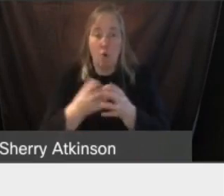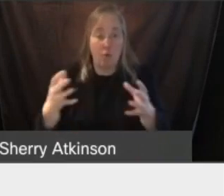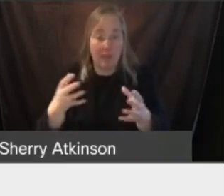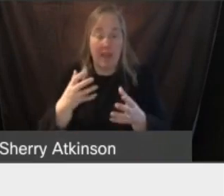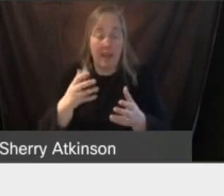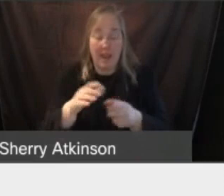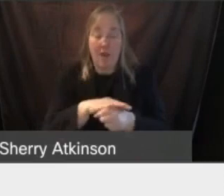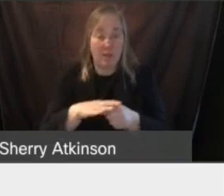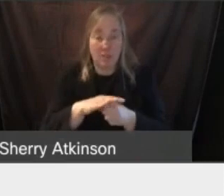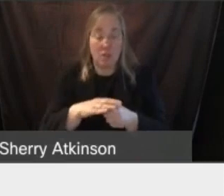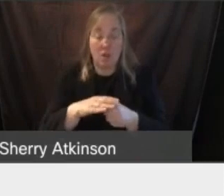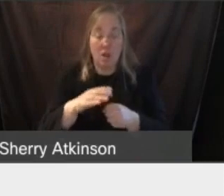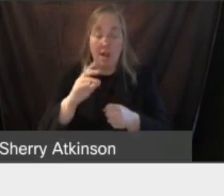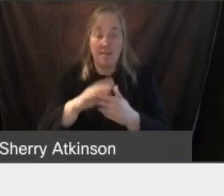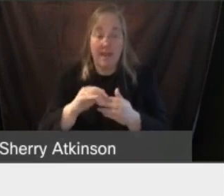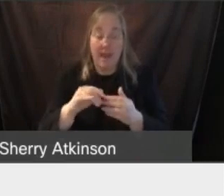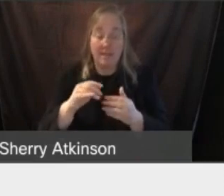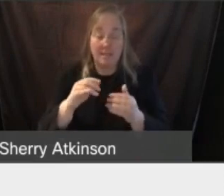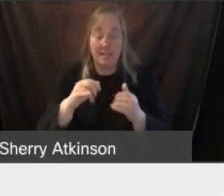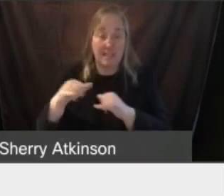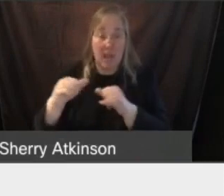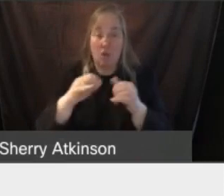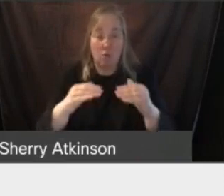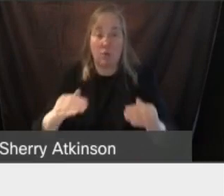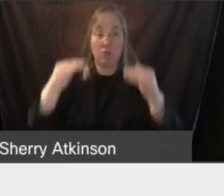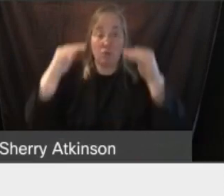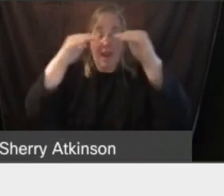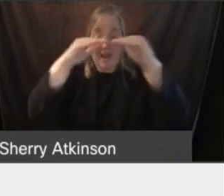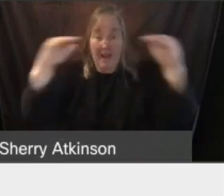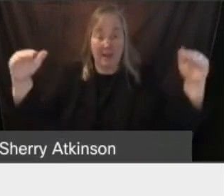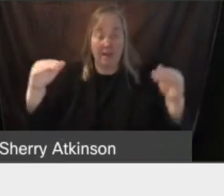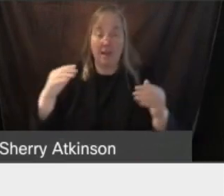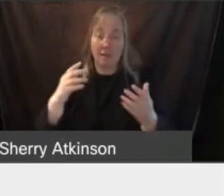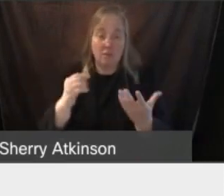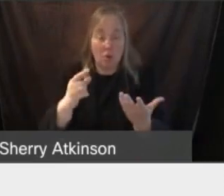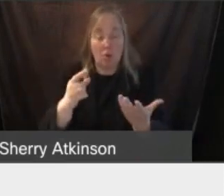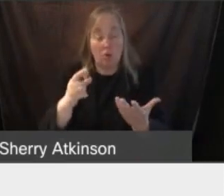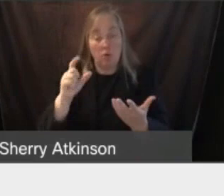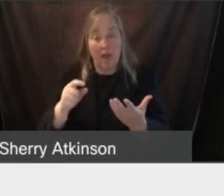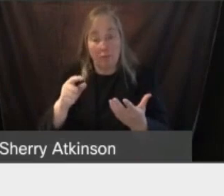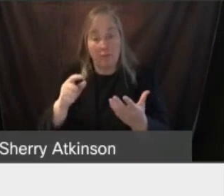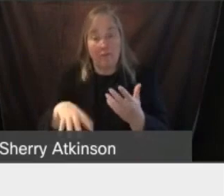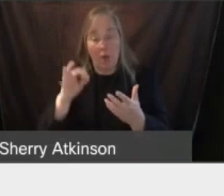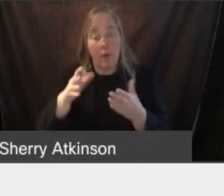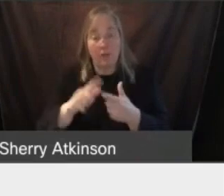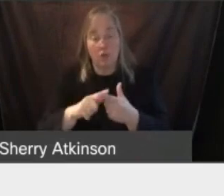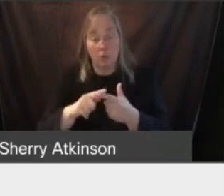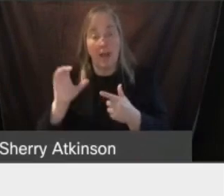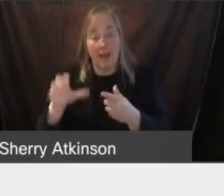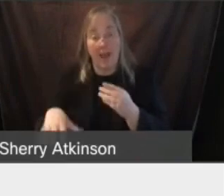And when you make that decision, have to find ways to add back in density in the future. I'm really interested to